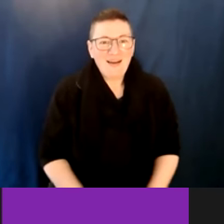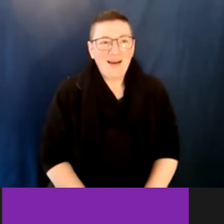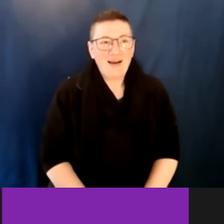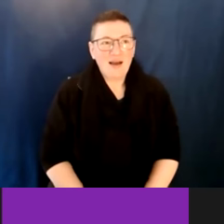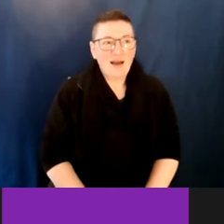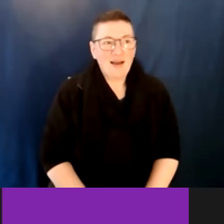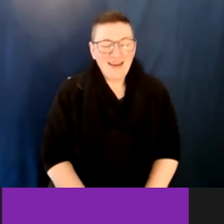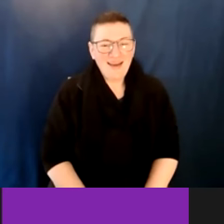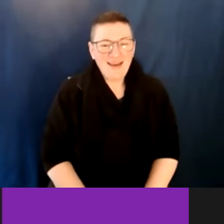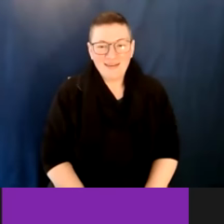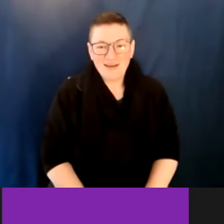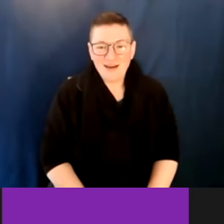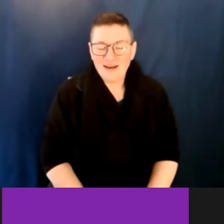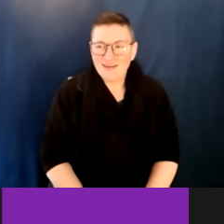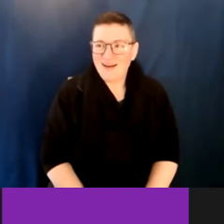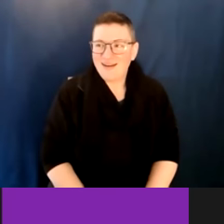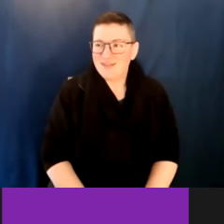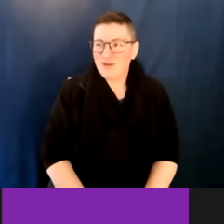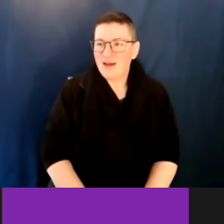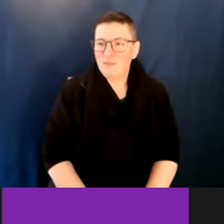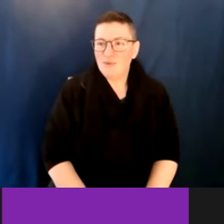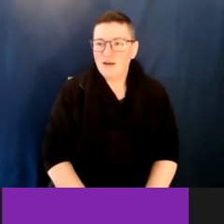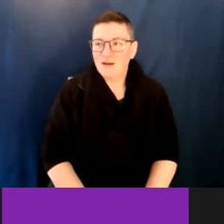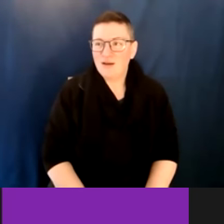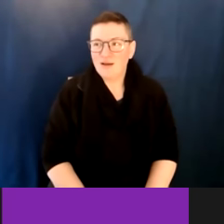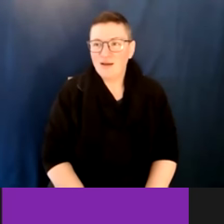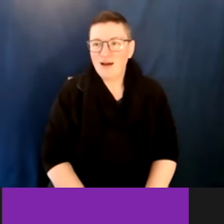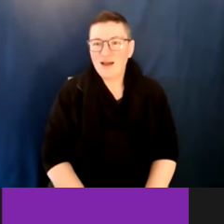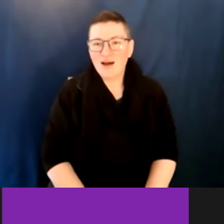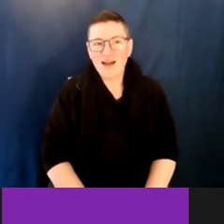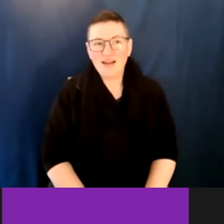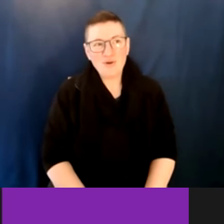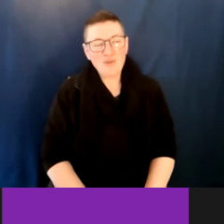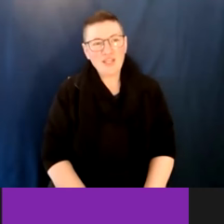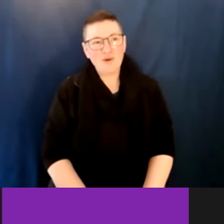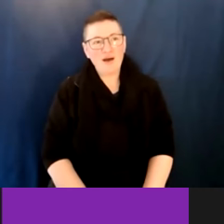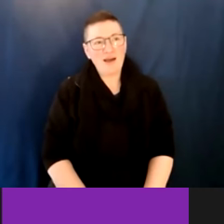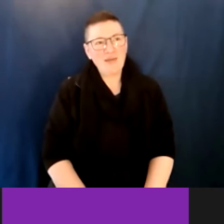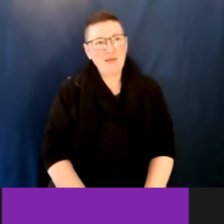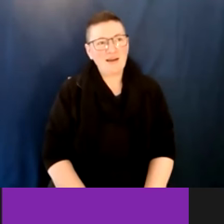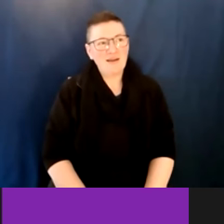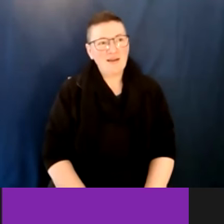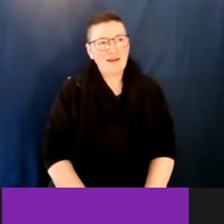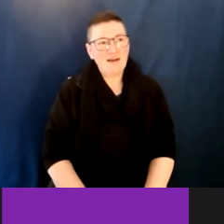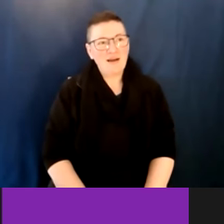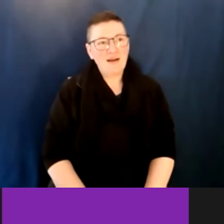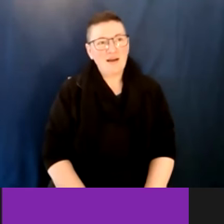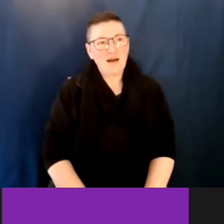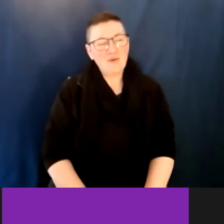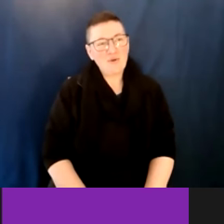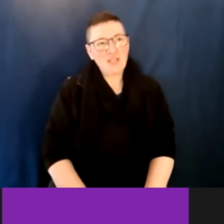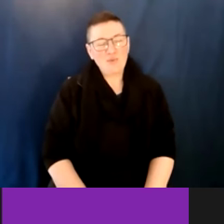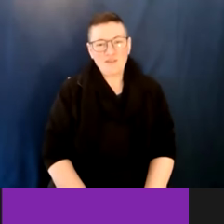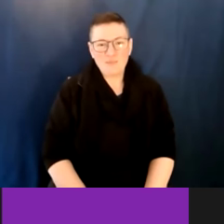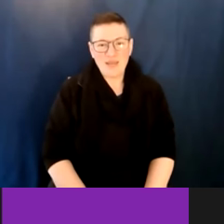was trying to think. Yeah. Oh, God, I don't Mm-hmm. I don't know that you, I mean, I